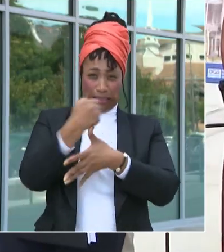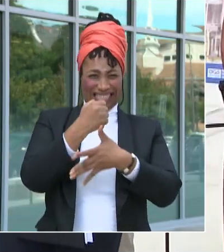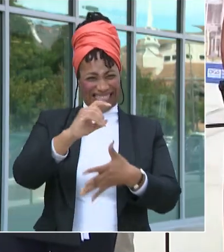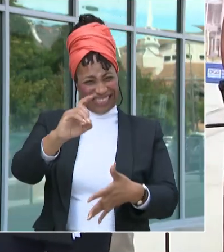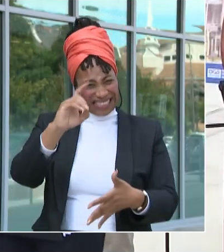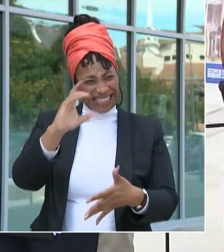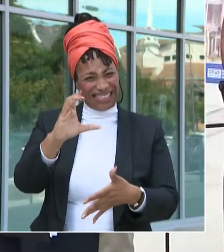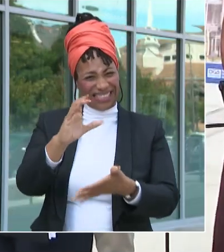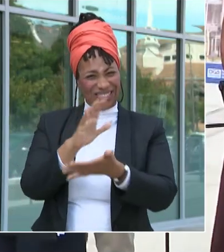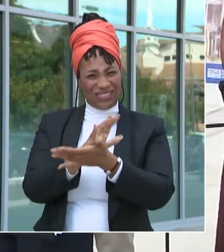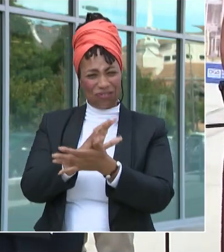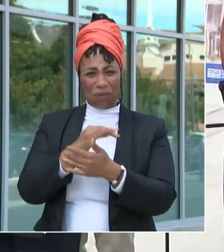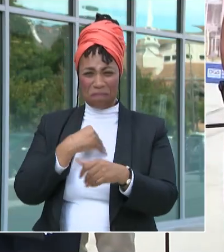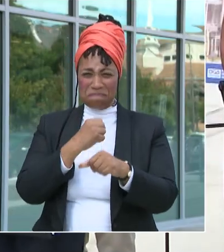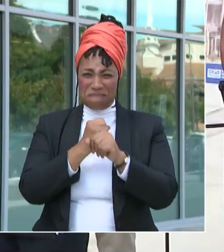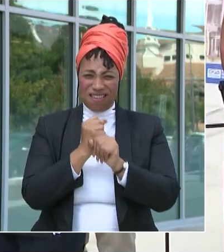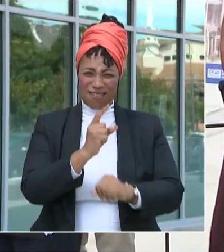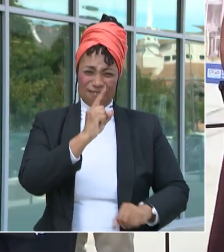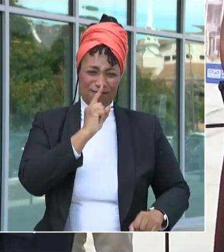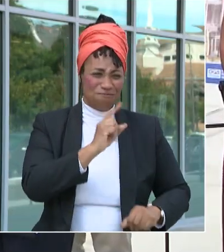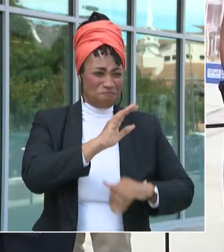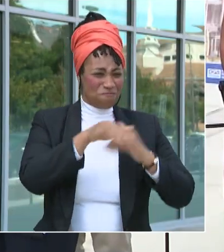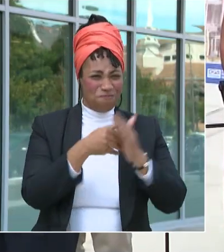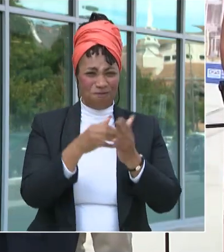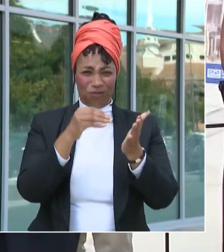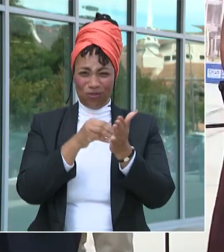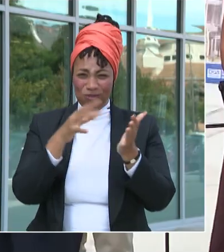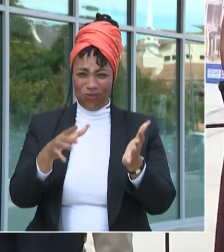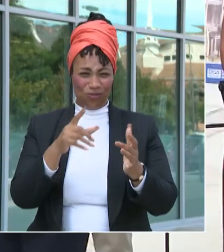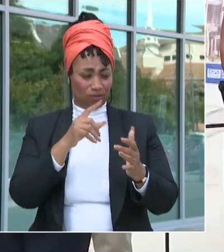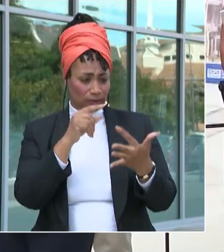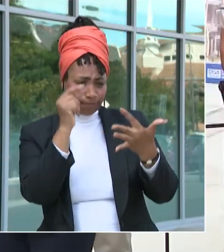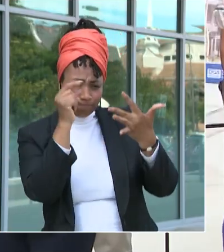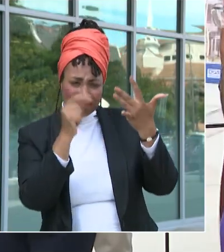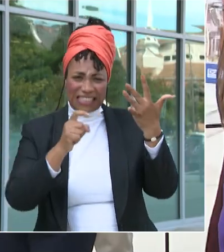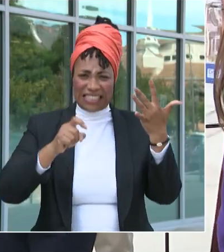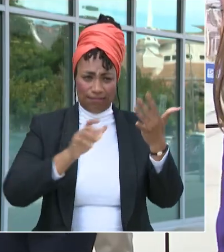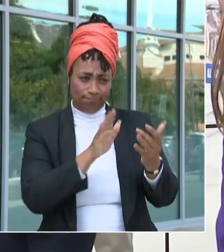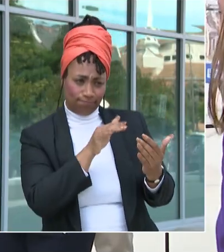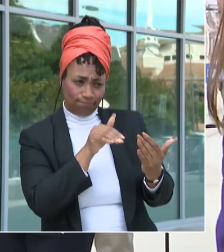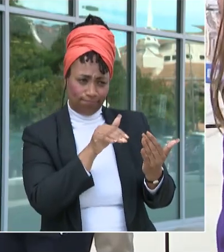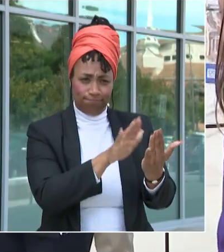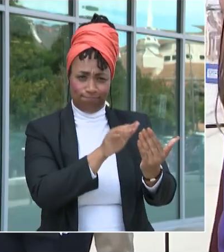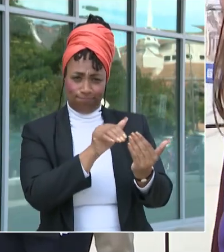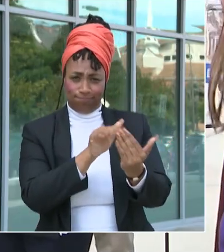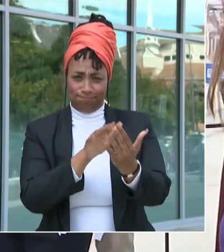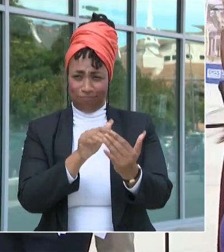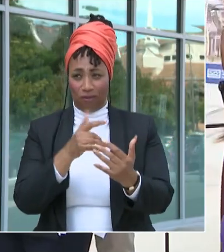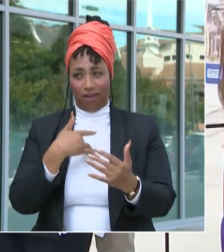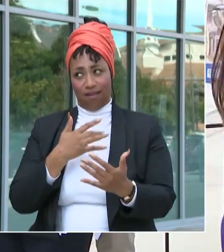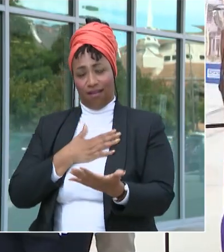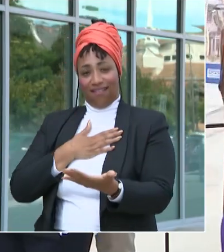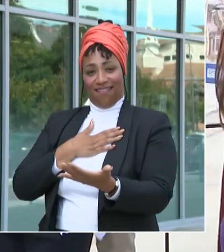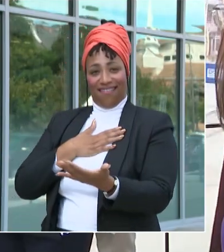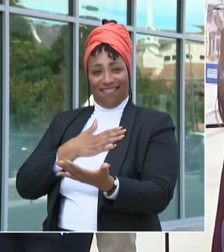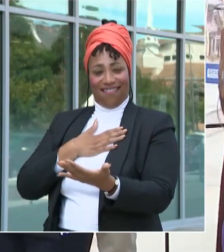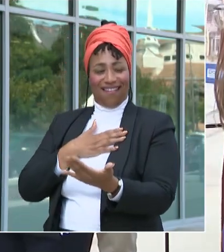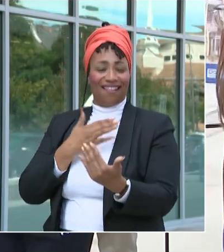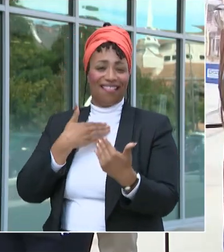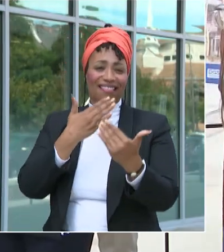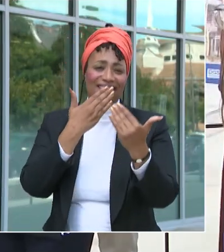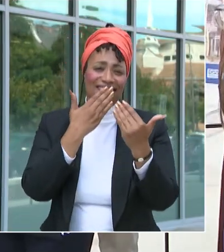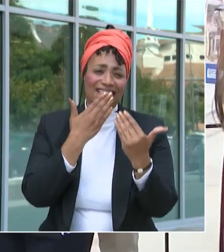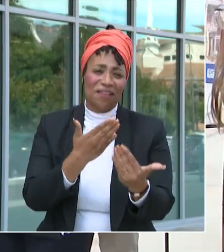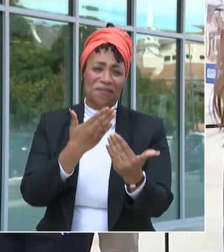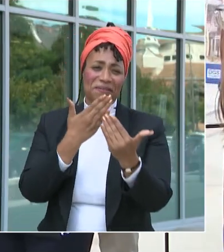making certain all students have what they need to thrive. Please welcome our district leader, DC